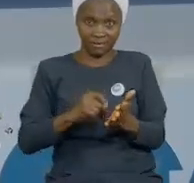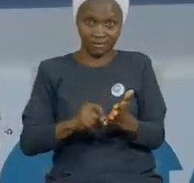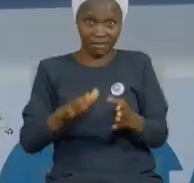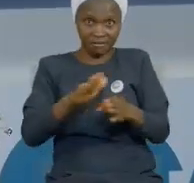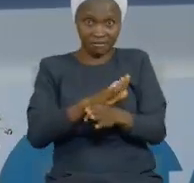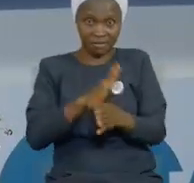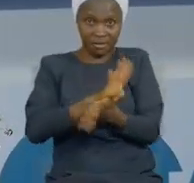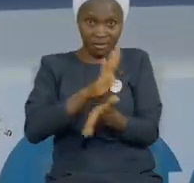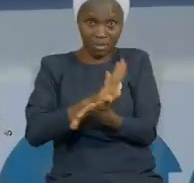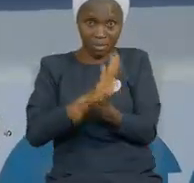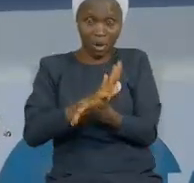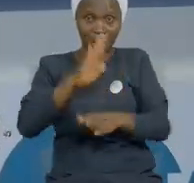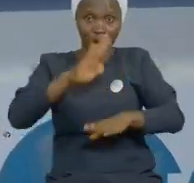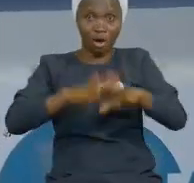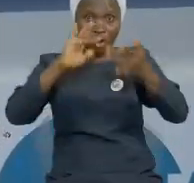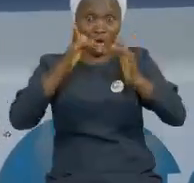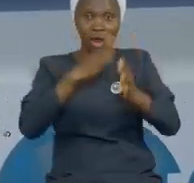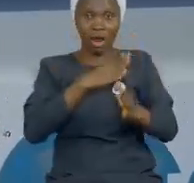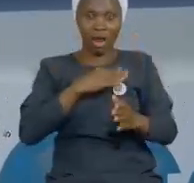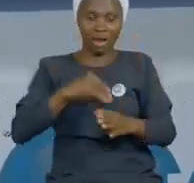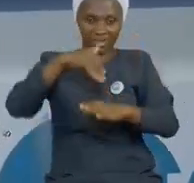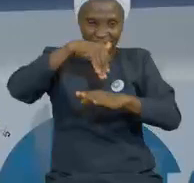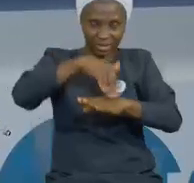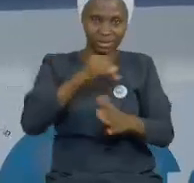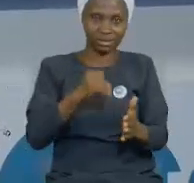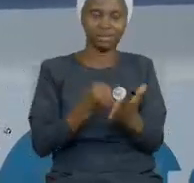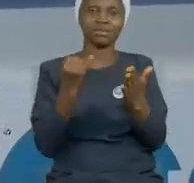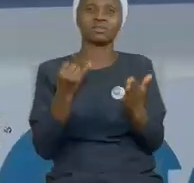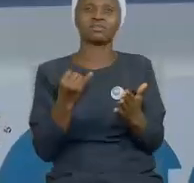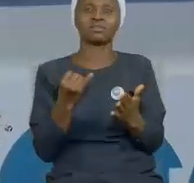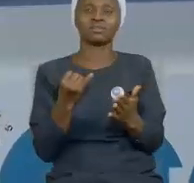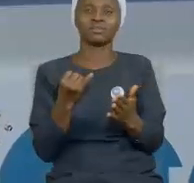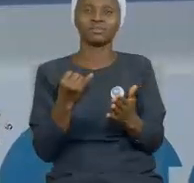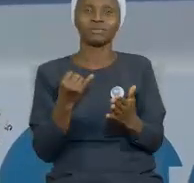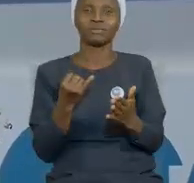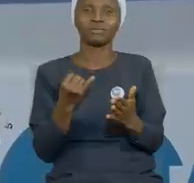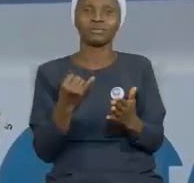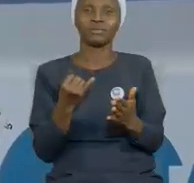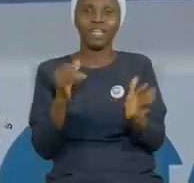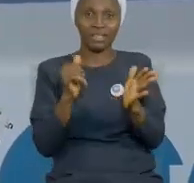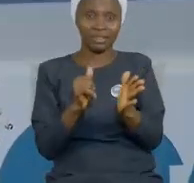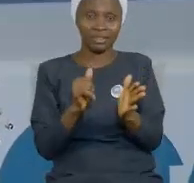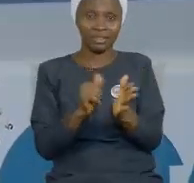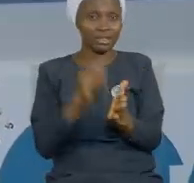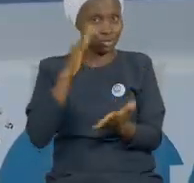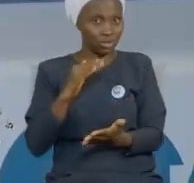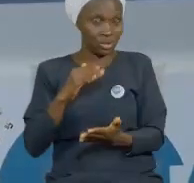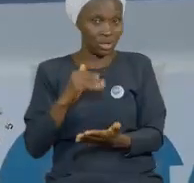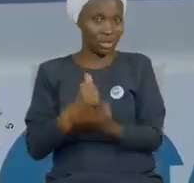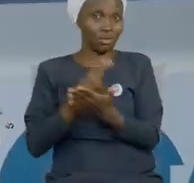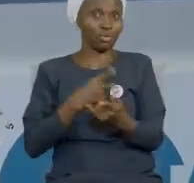That's to help you more and more. And the Lord will bless you.